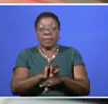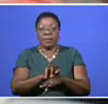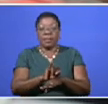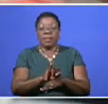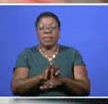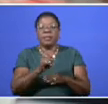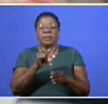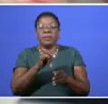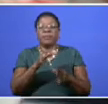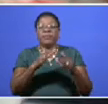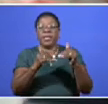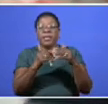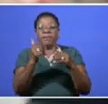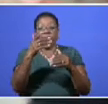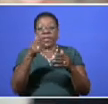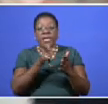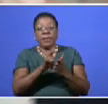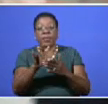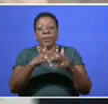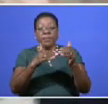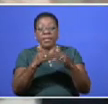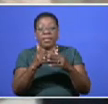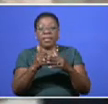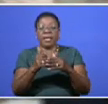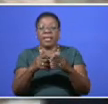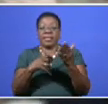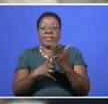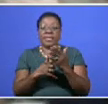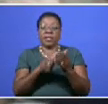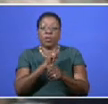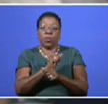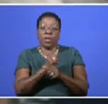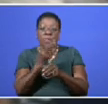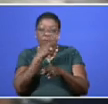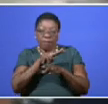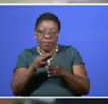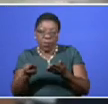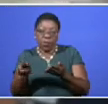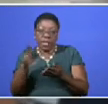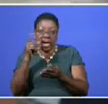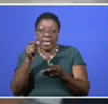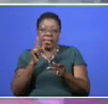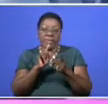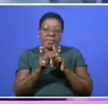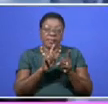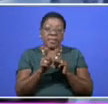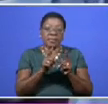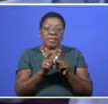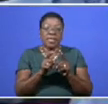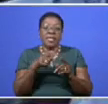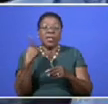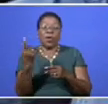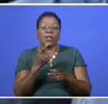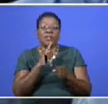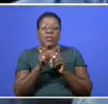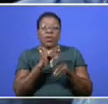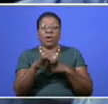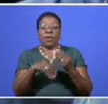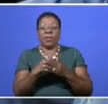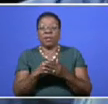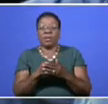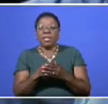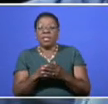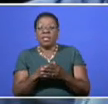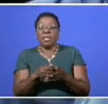for the airport terminal and runway engineering and technical works were reviewed and discussed. The group also discussed airport expansion from drainage